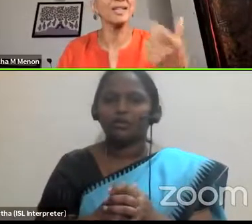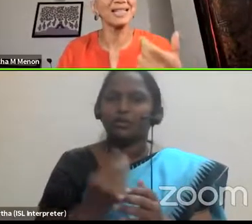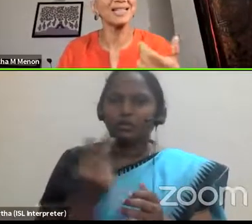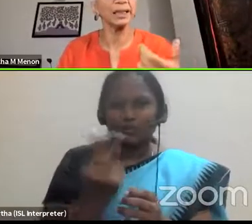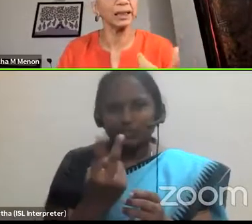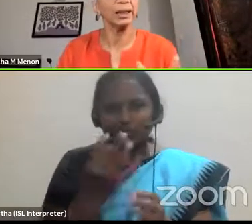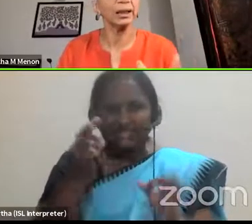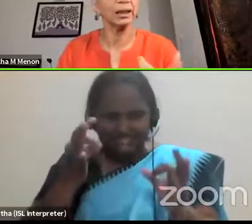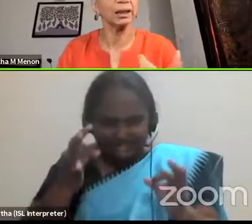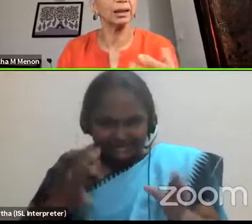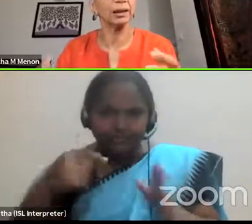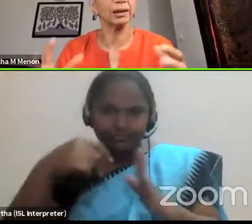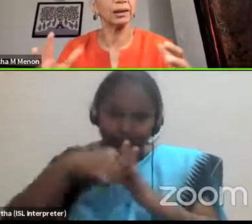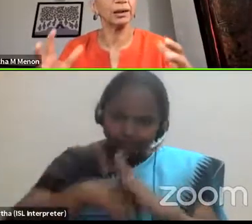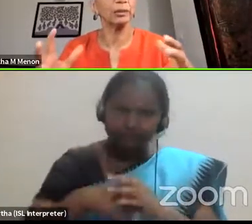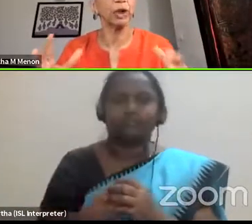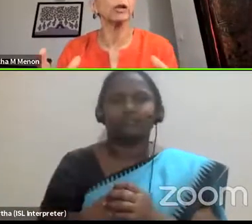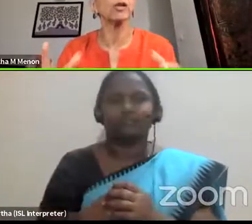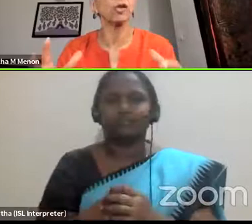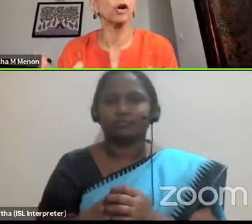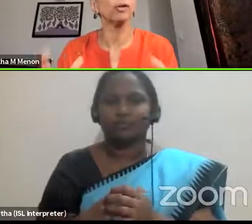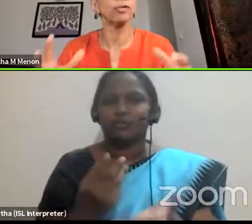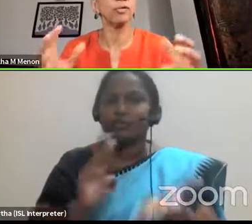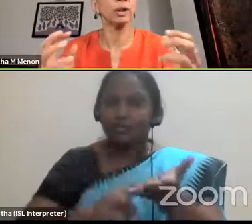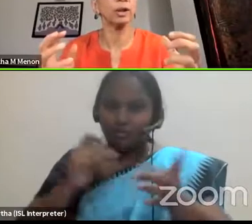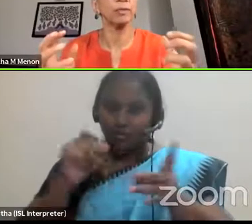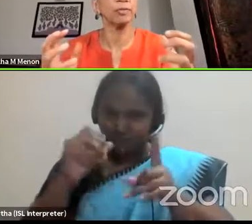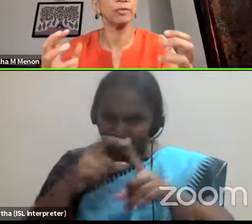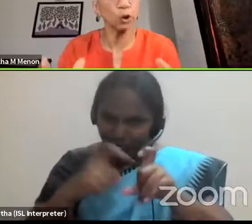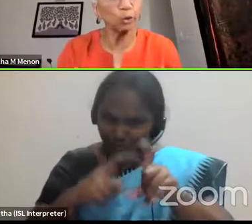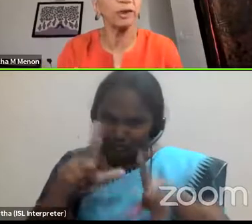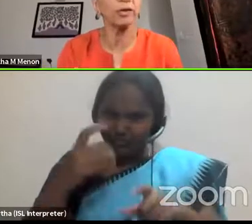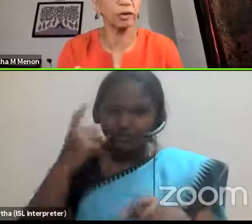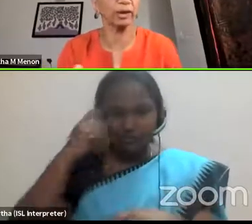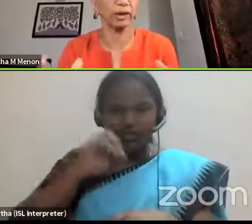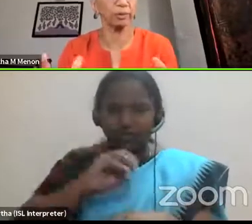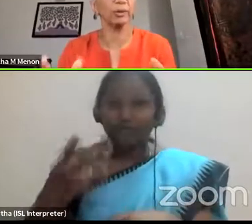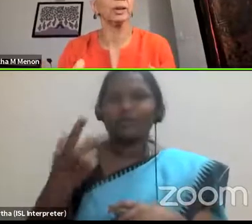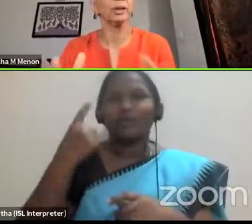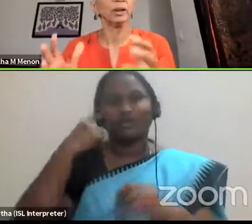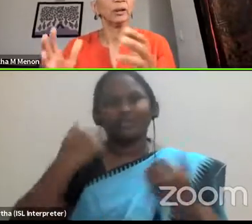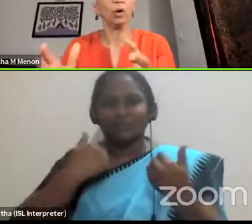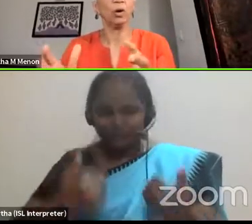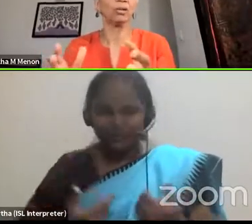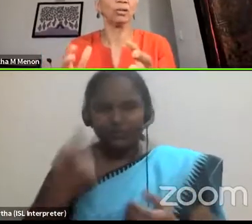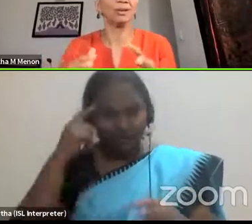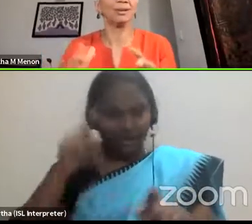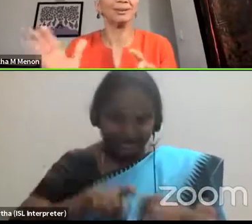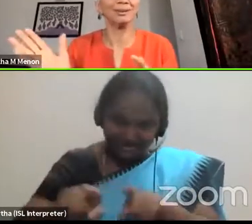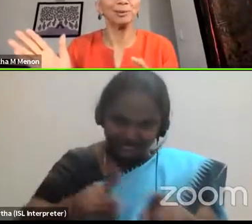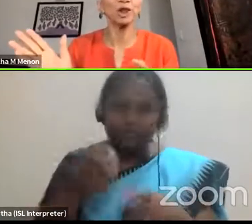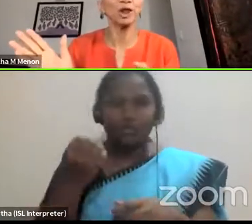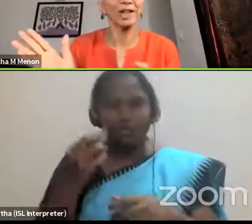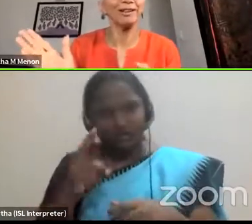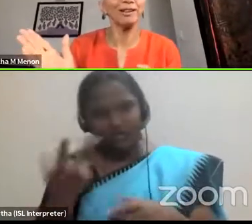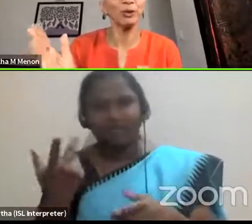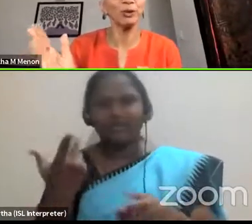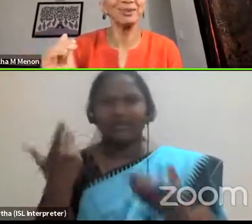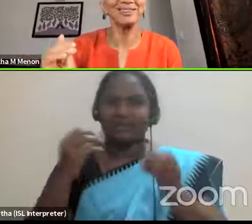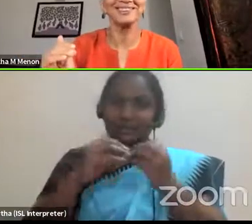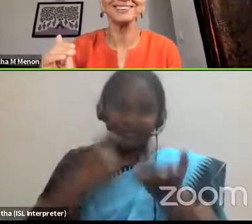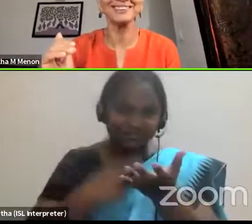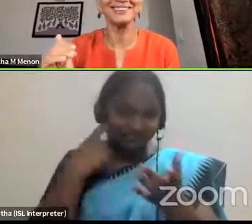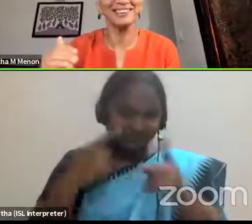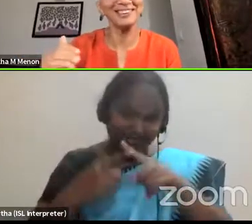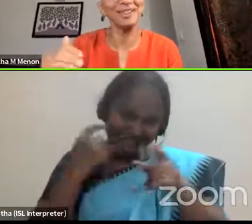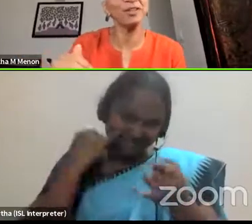almost realistic models of tumors, for example. Or a British charity